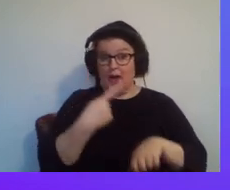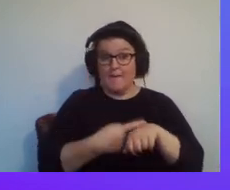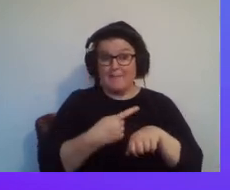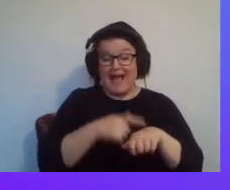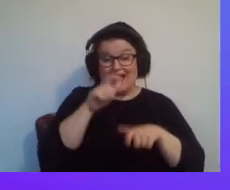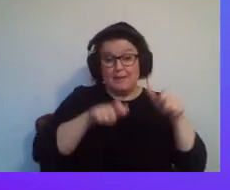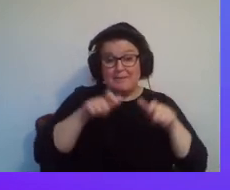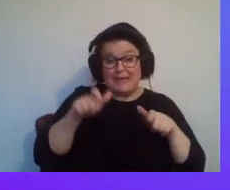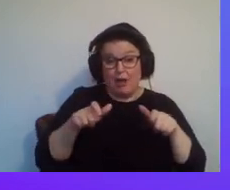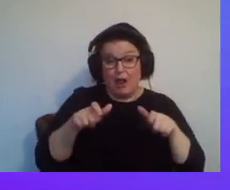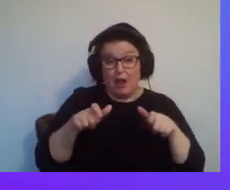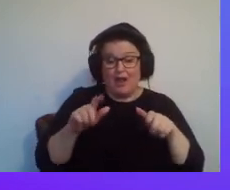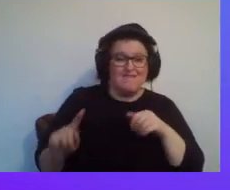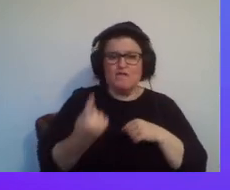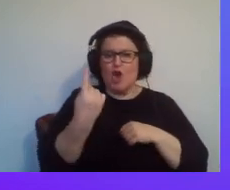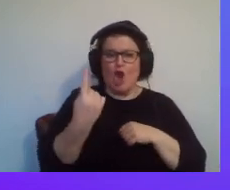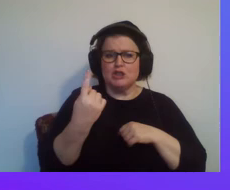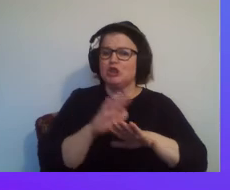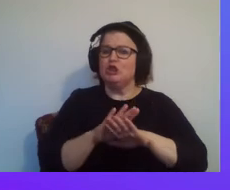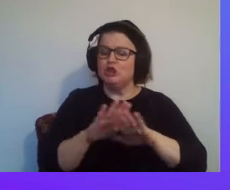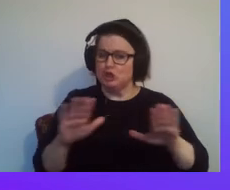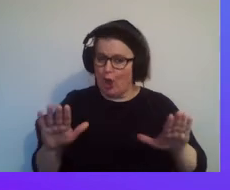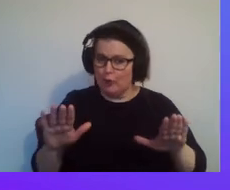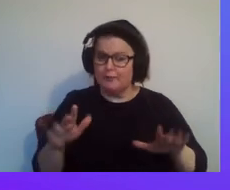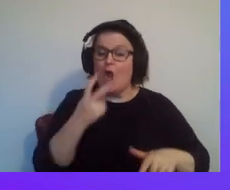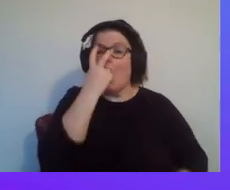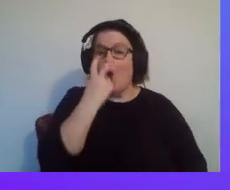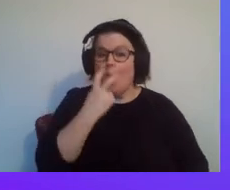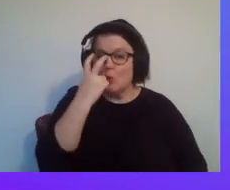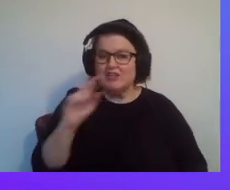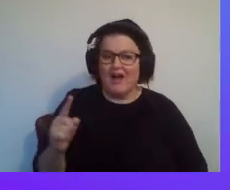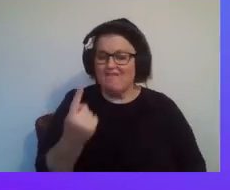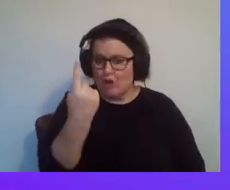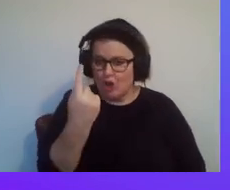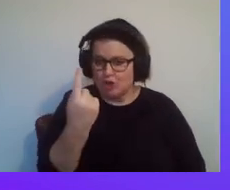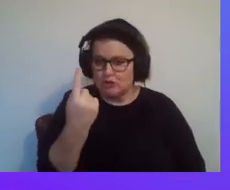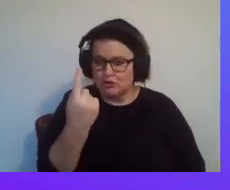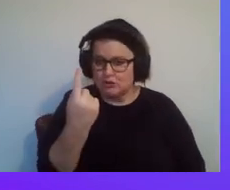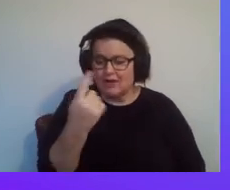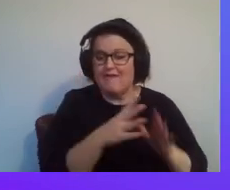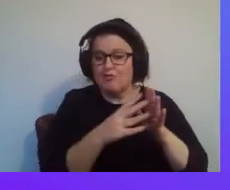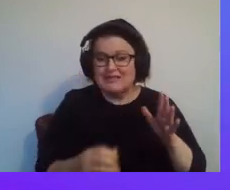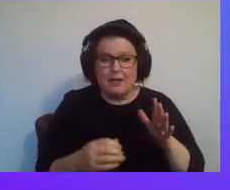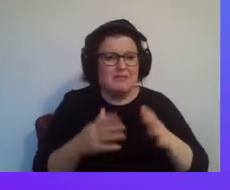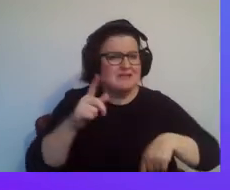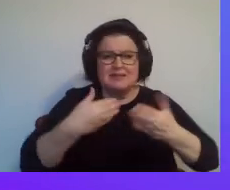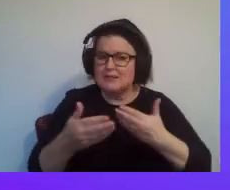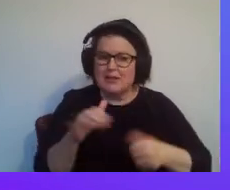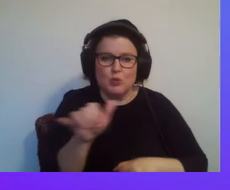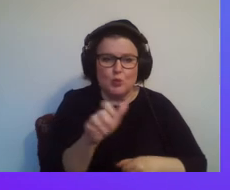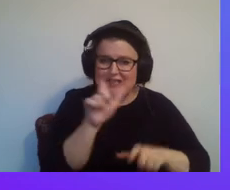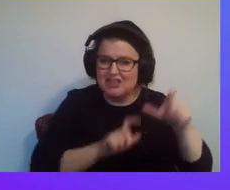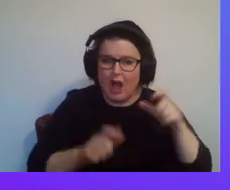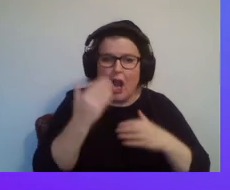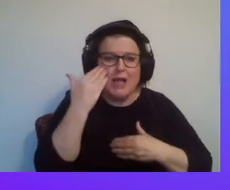because age is the strongest determinant of your likelihood of having severe disease or dying from the disease. And